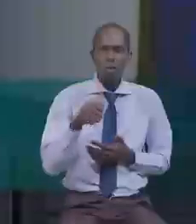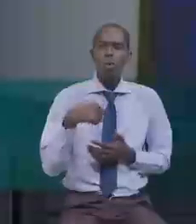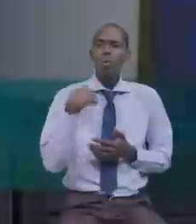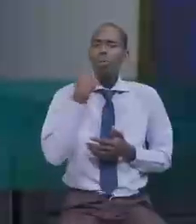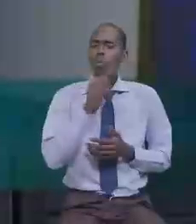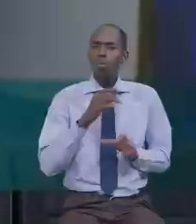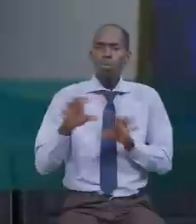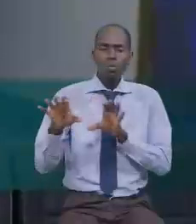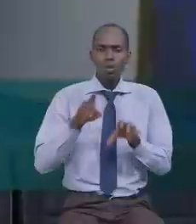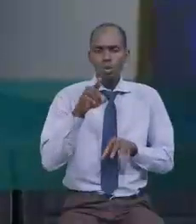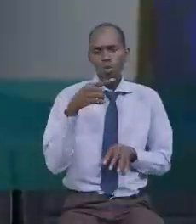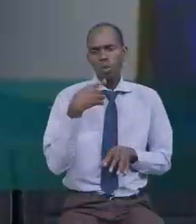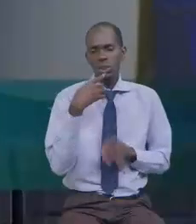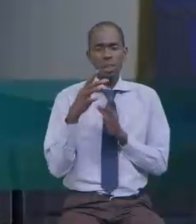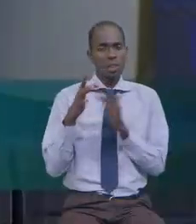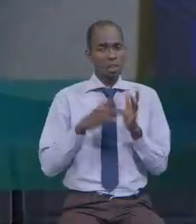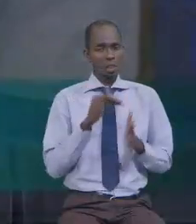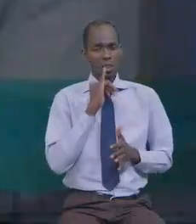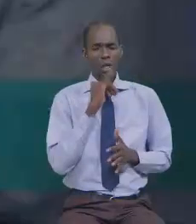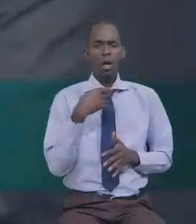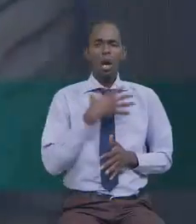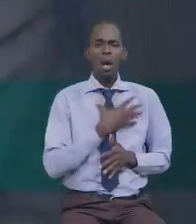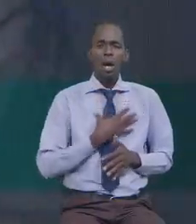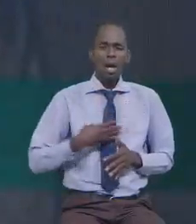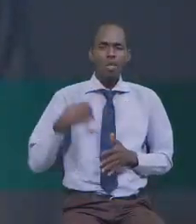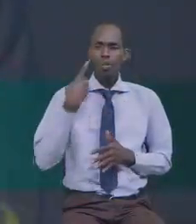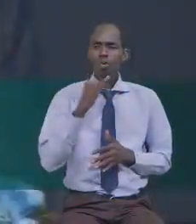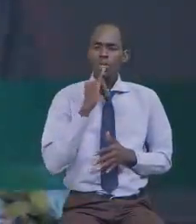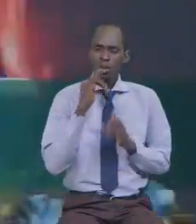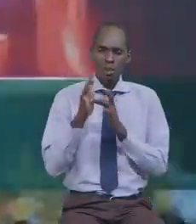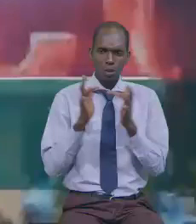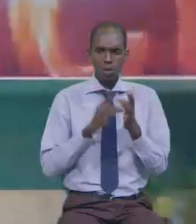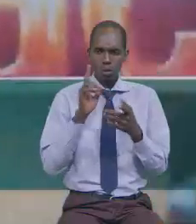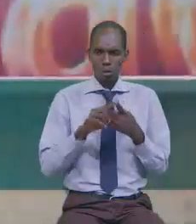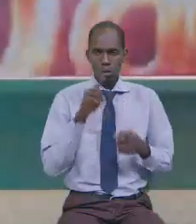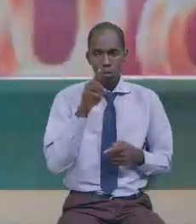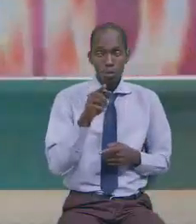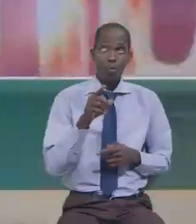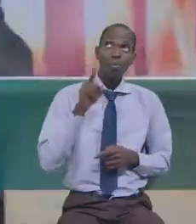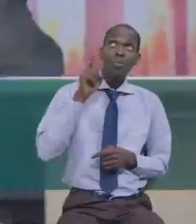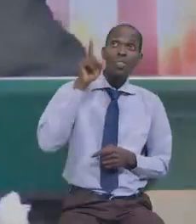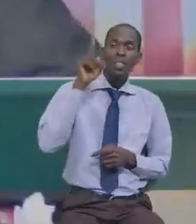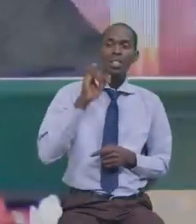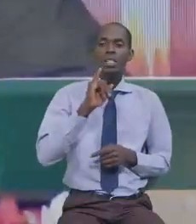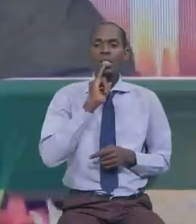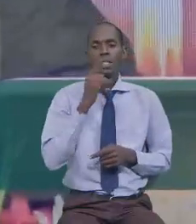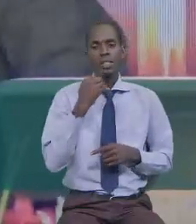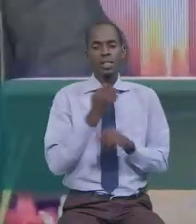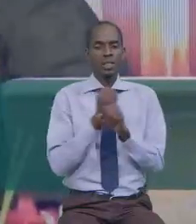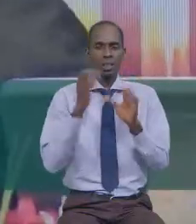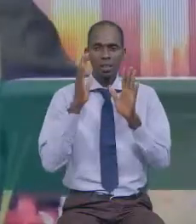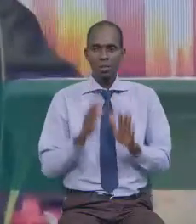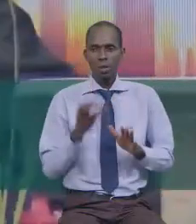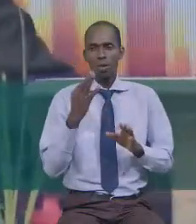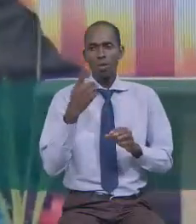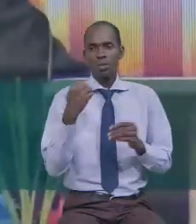Jesus is? And who is Jesus unto you? He is the Savior of the sinner. He